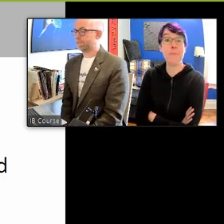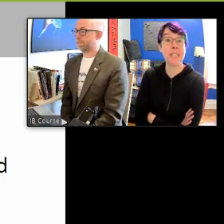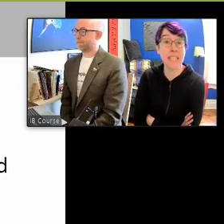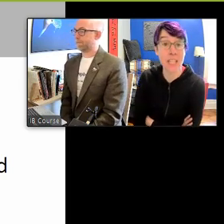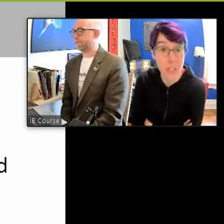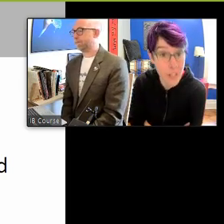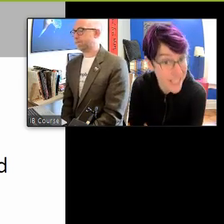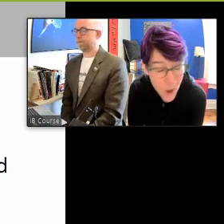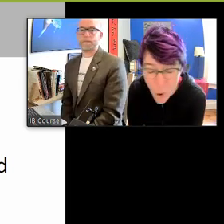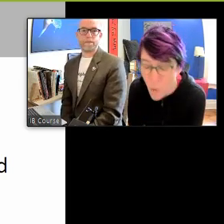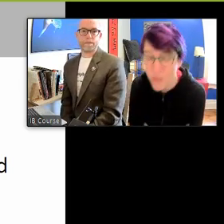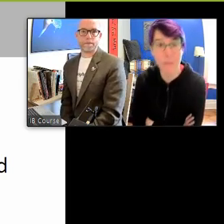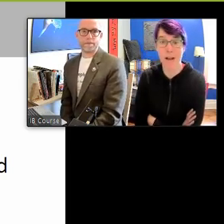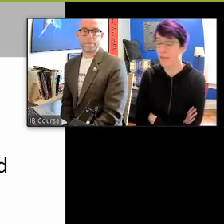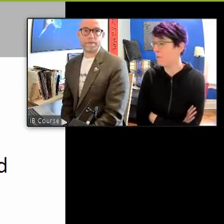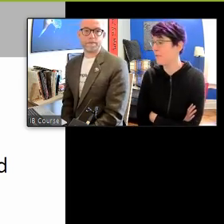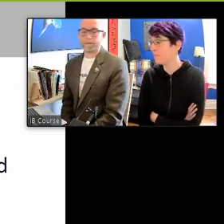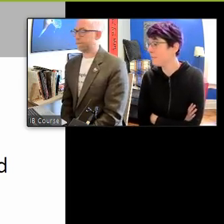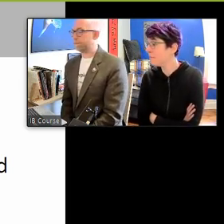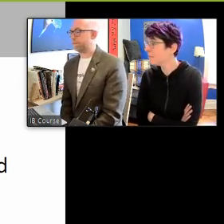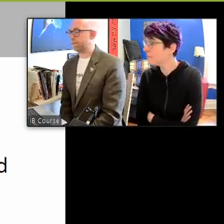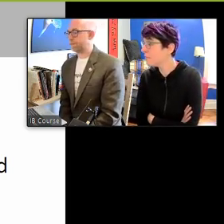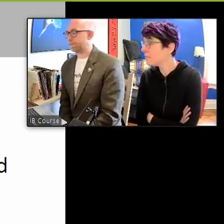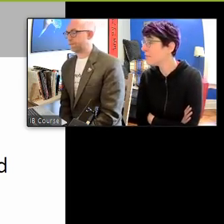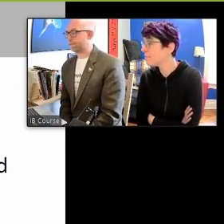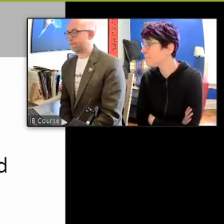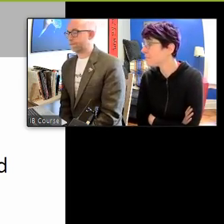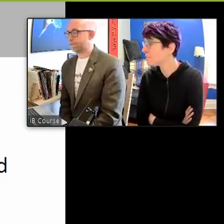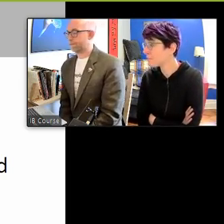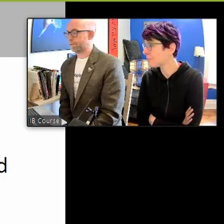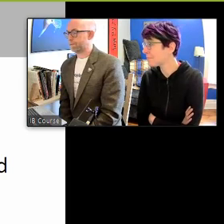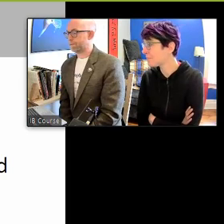Temporarily empty niche. Totally possible. Mm-hmm.